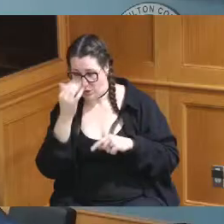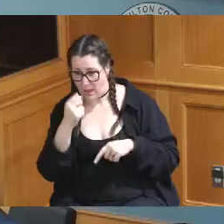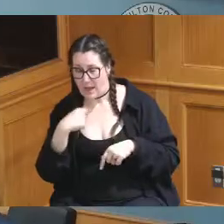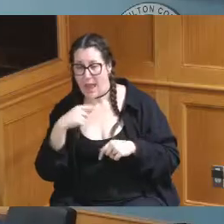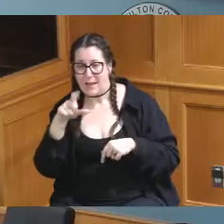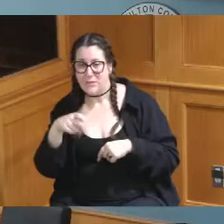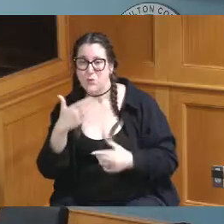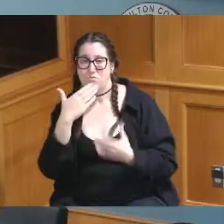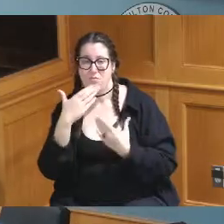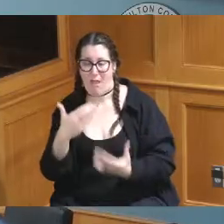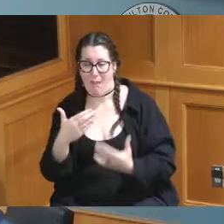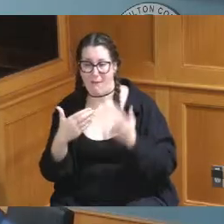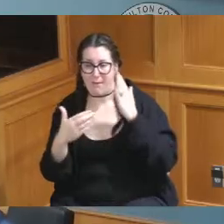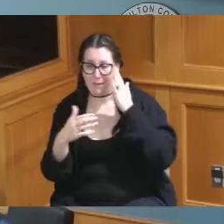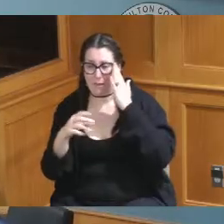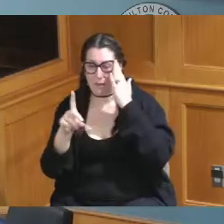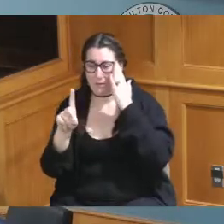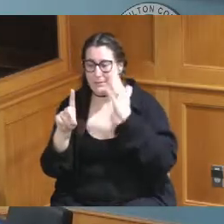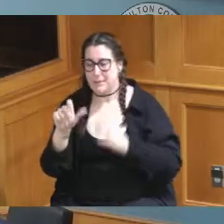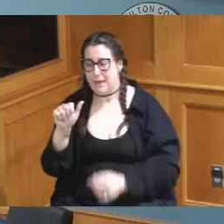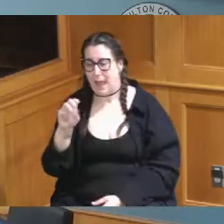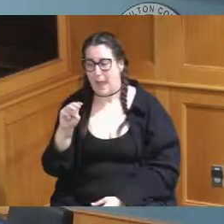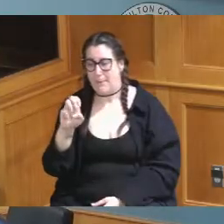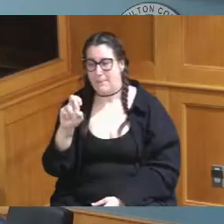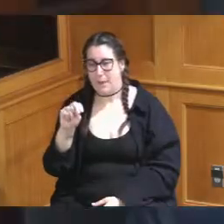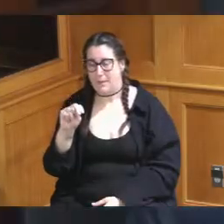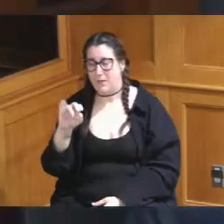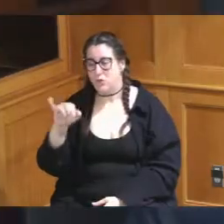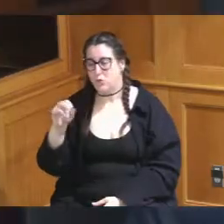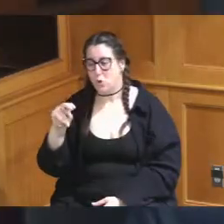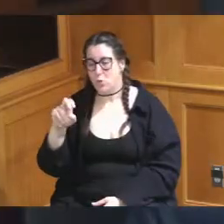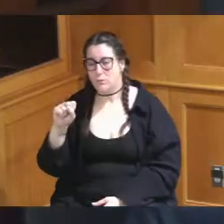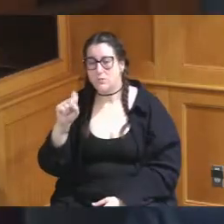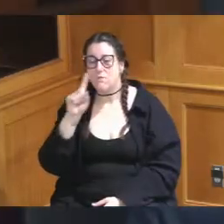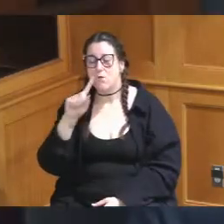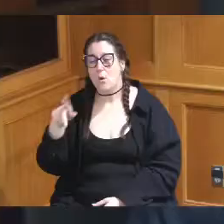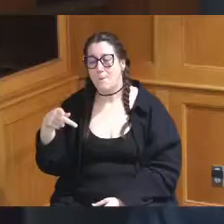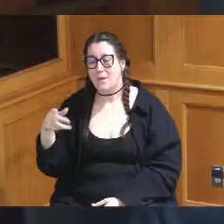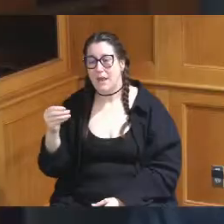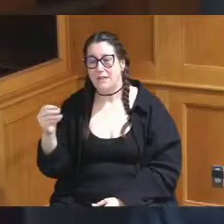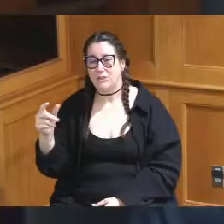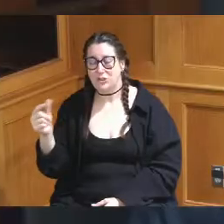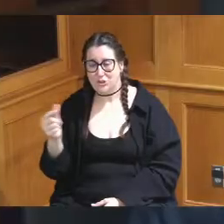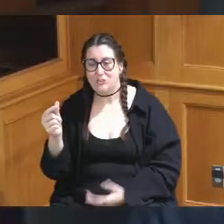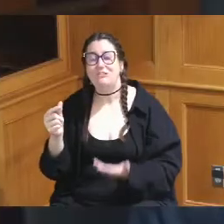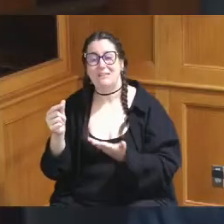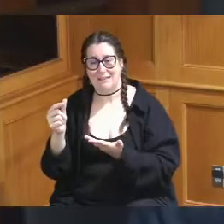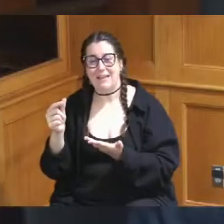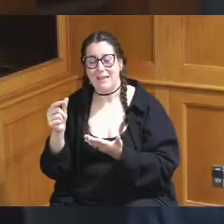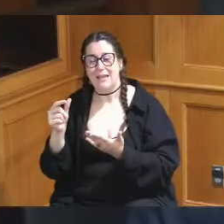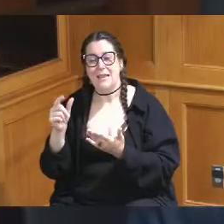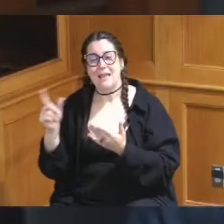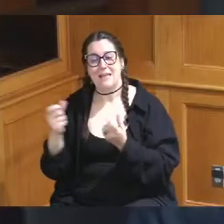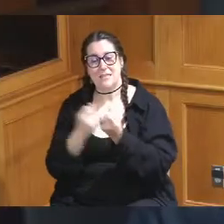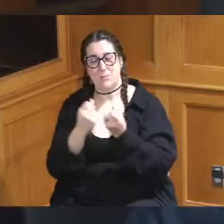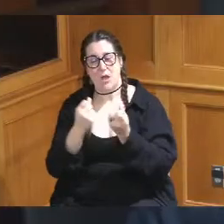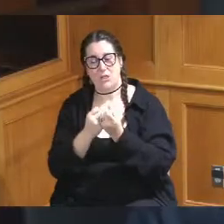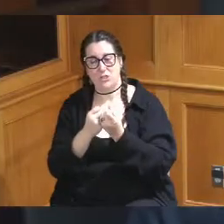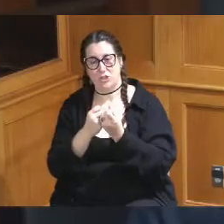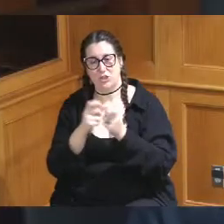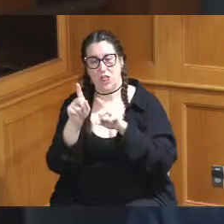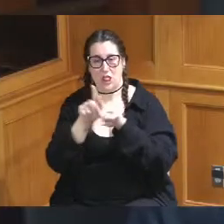thank Damon Jones and Procter & Gamble, who sponsored the Stars. I talked about partners, and I want